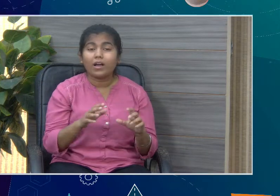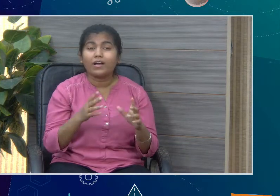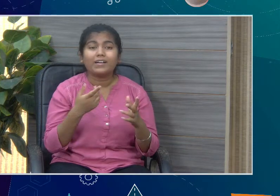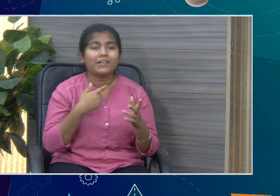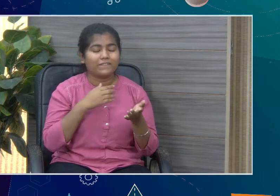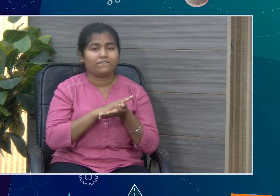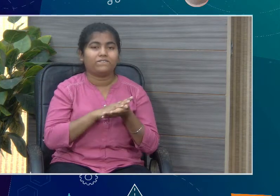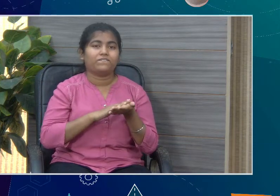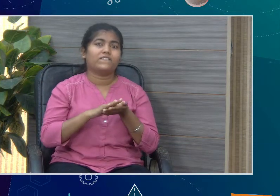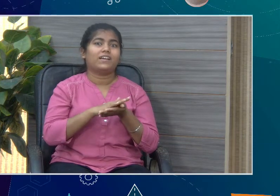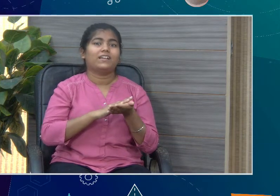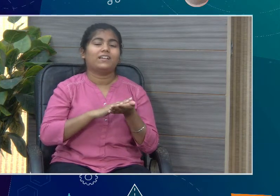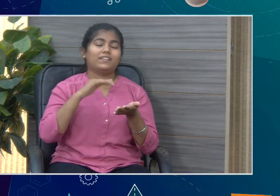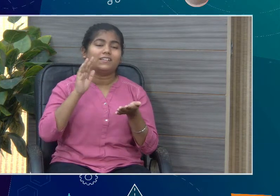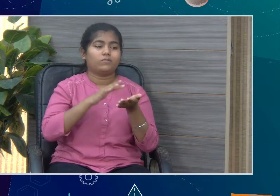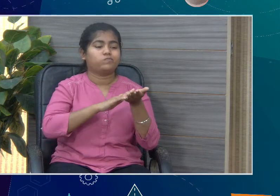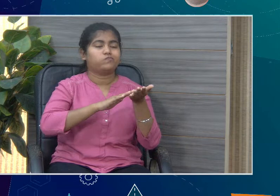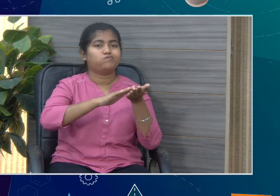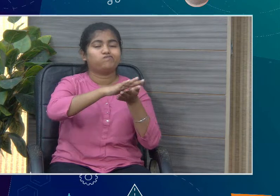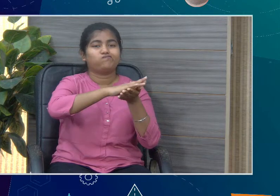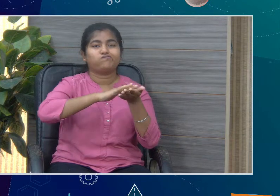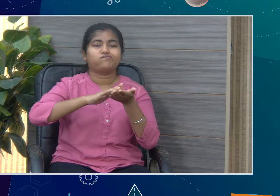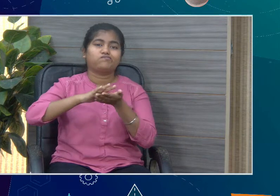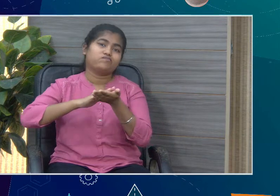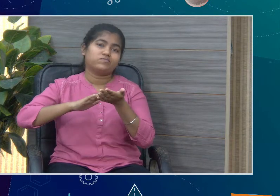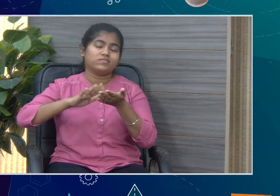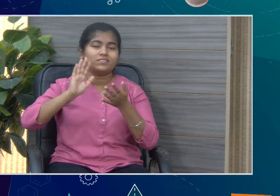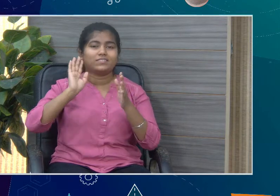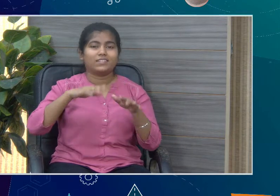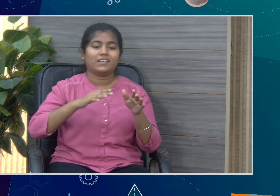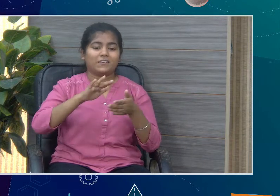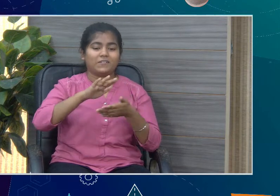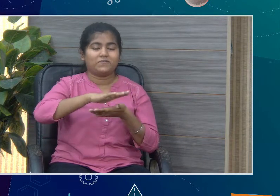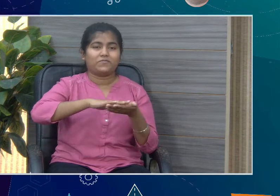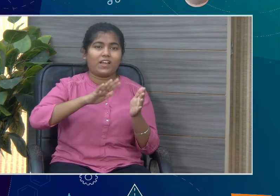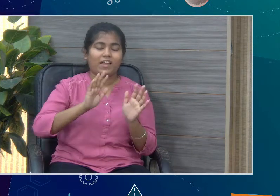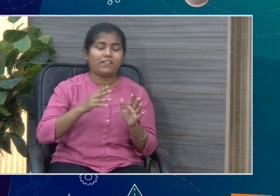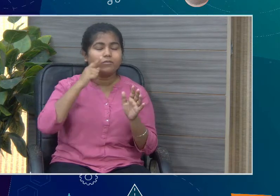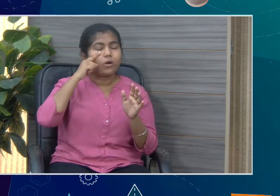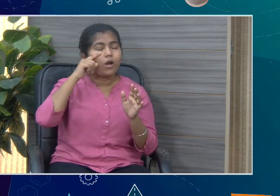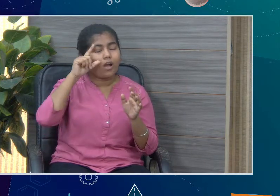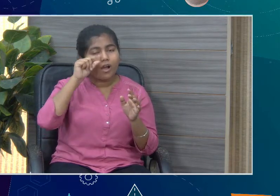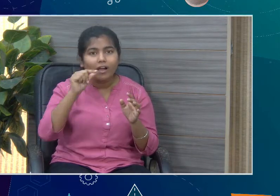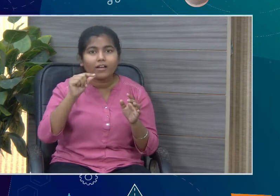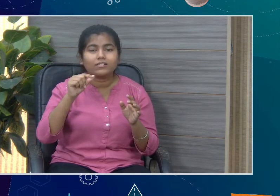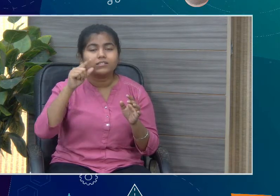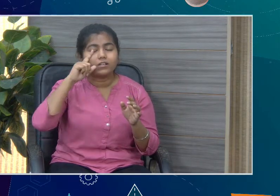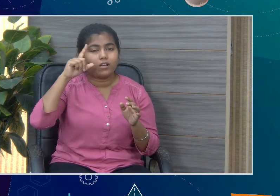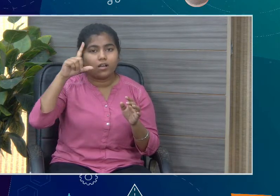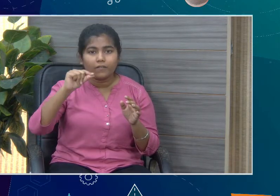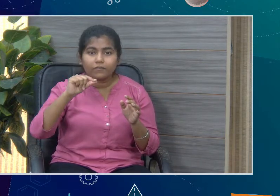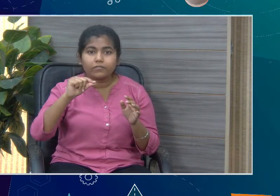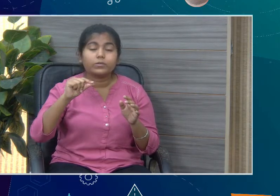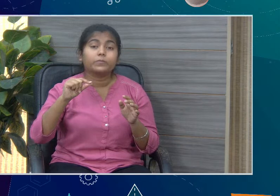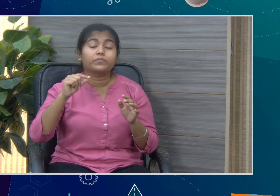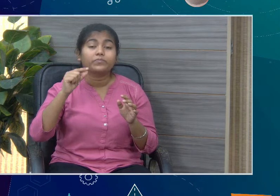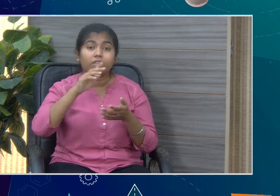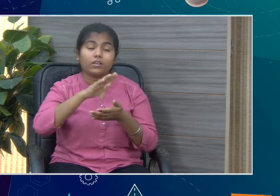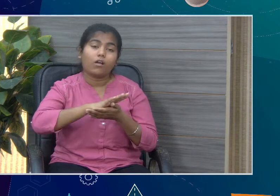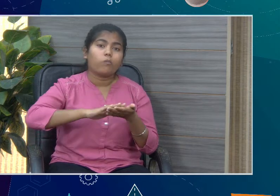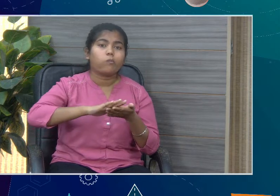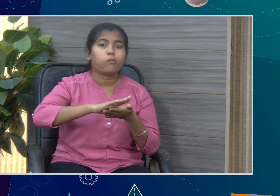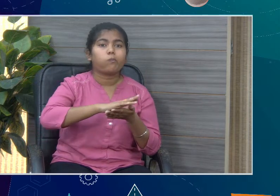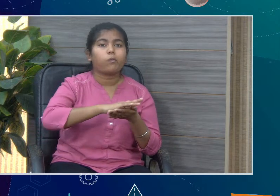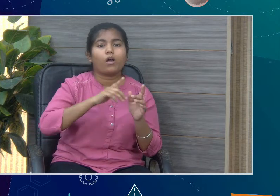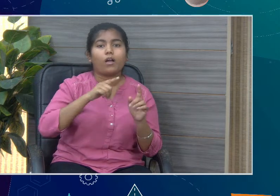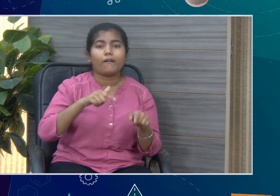feel included, and you can touch them and you can Right. feel with your closed eyes that you can feel the shape of these.